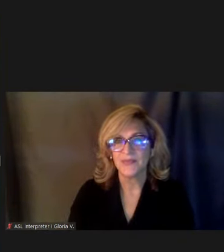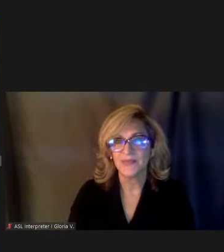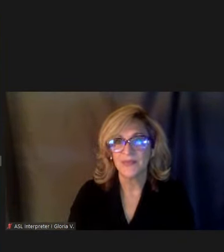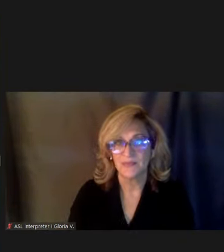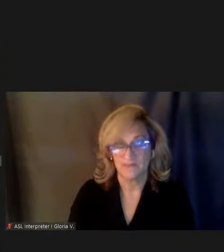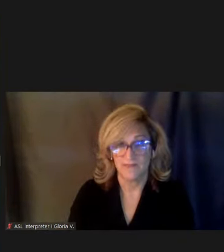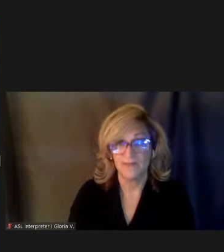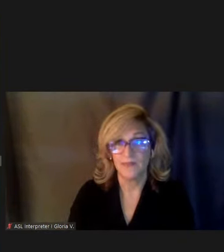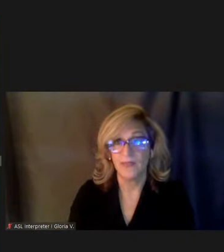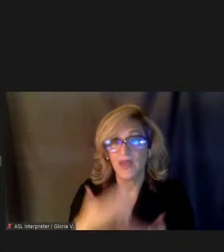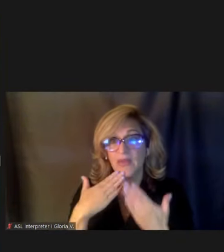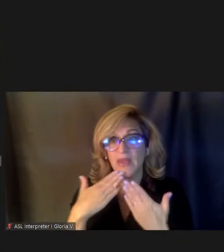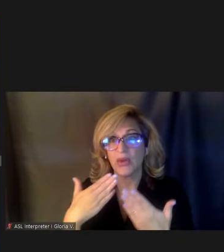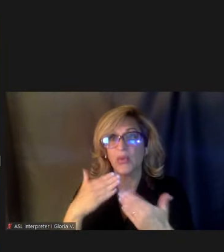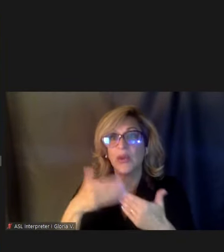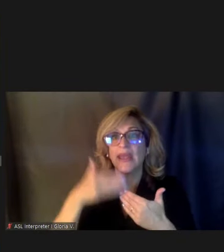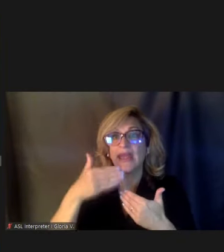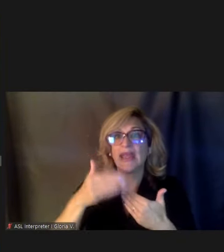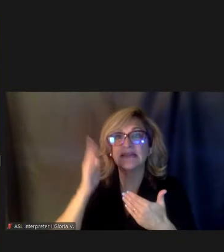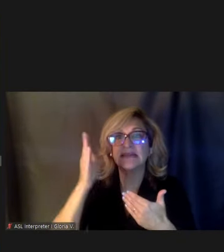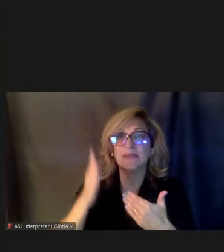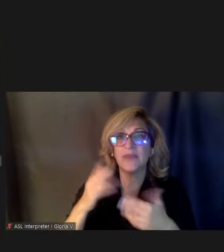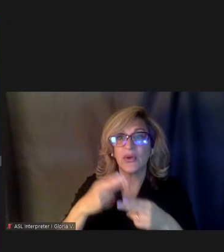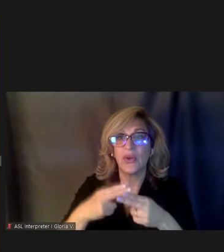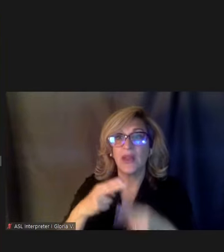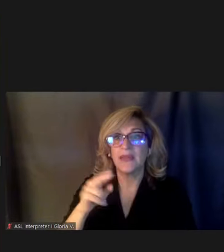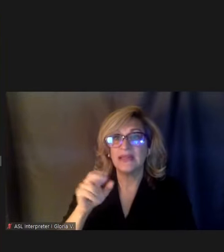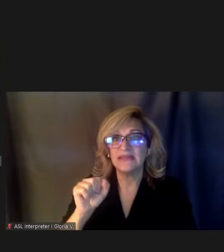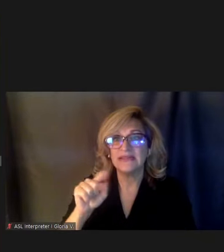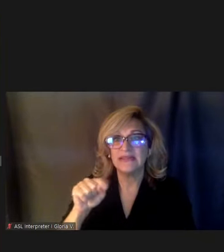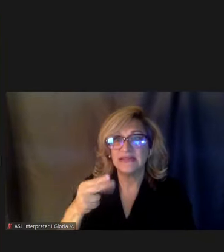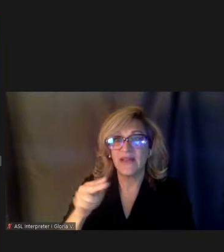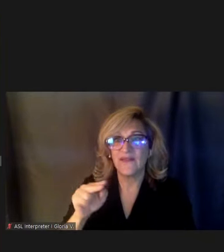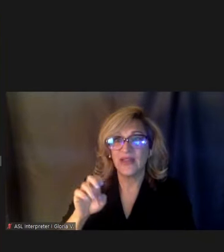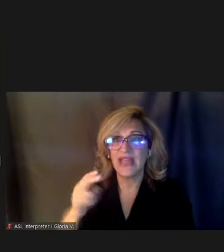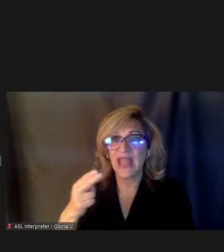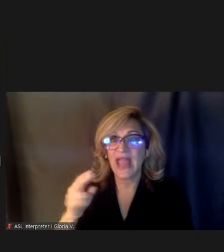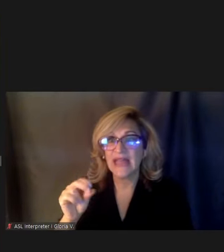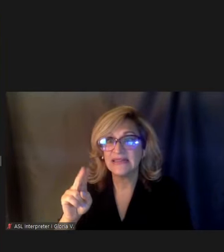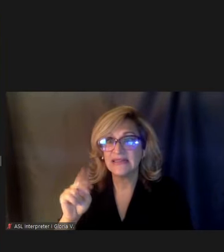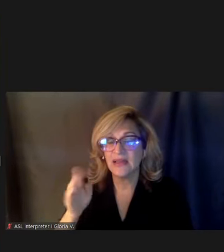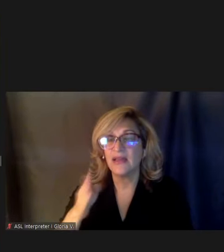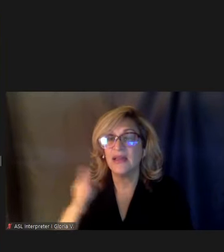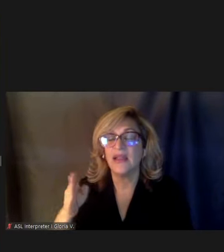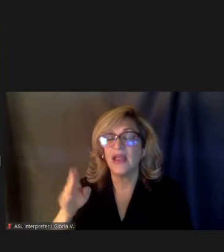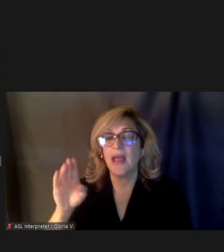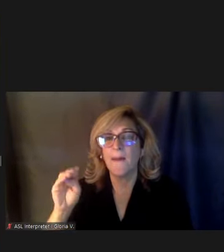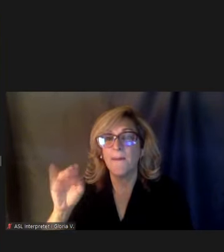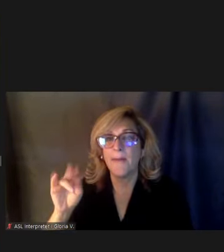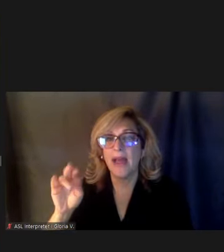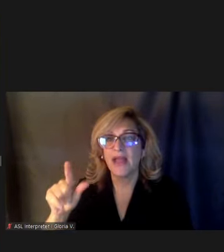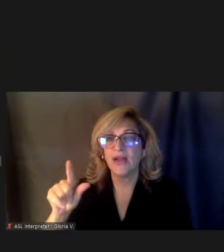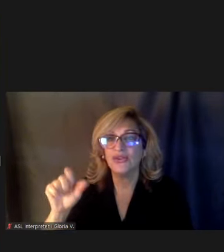Thank you. Our next speaker is Stephanie Hansen, followed by Michael Streeter.